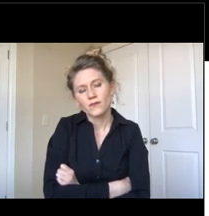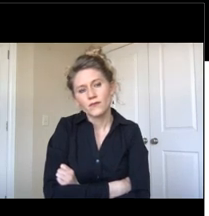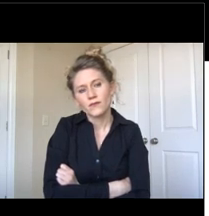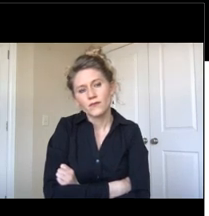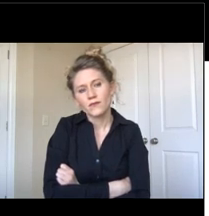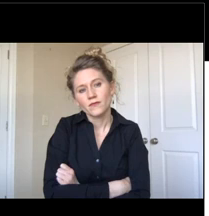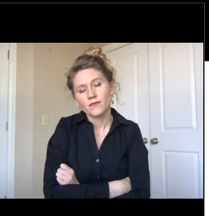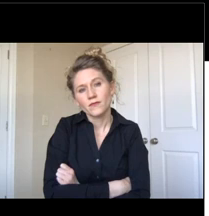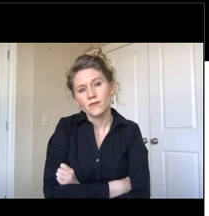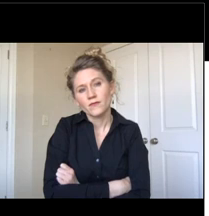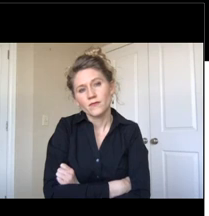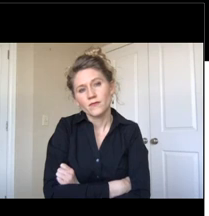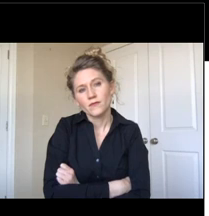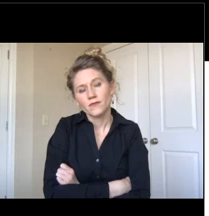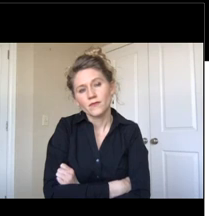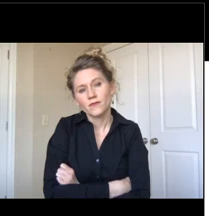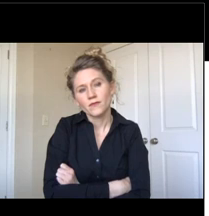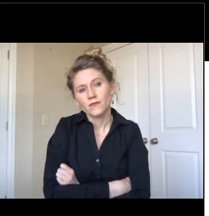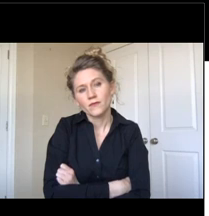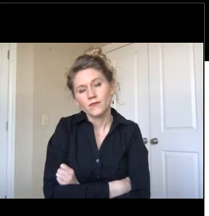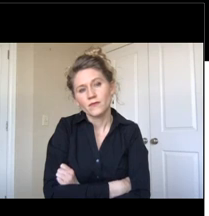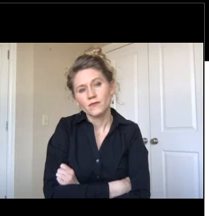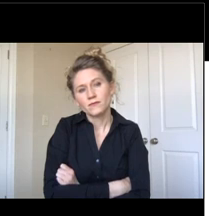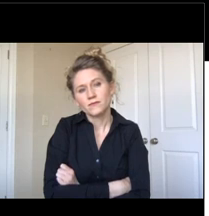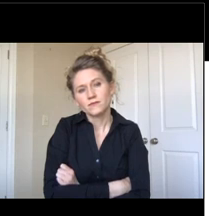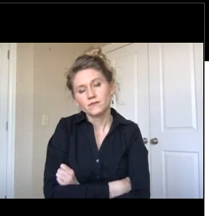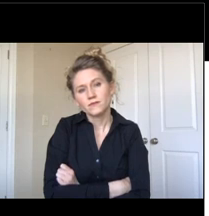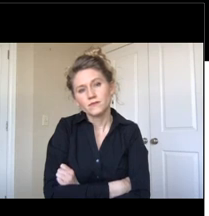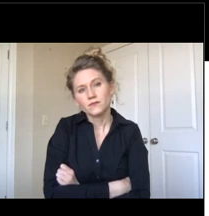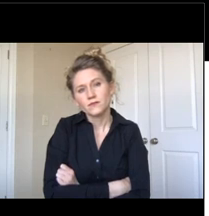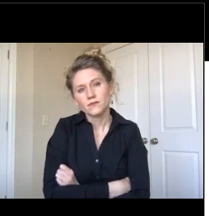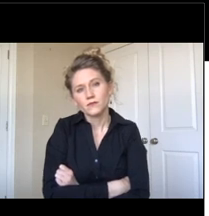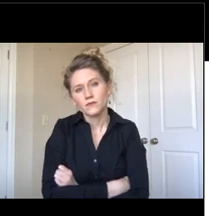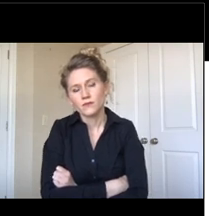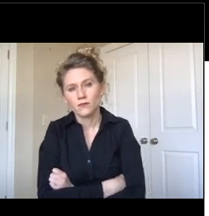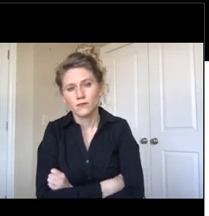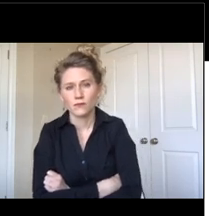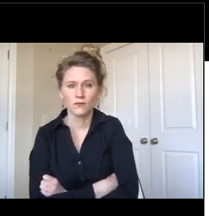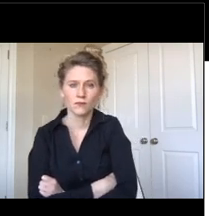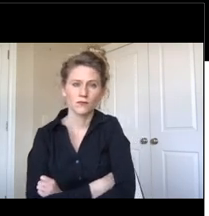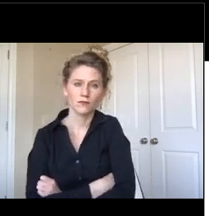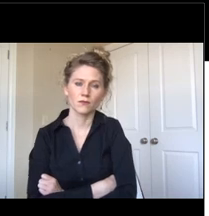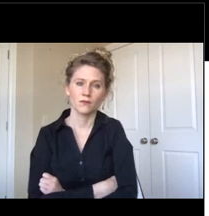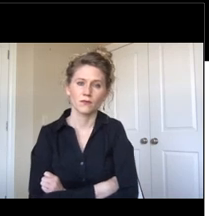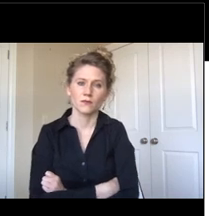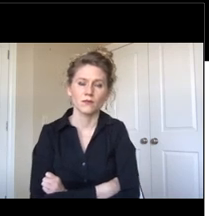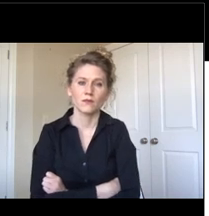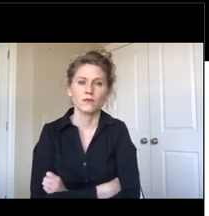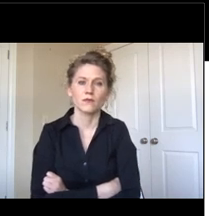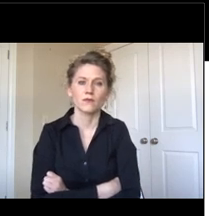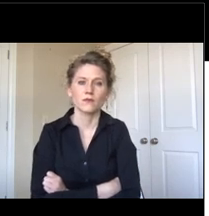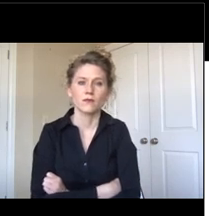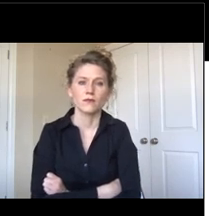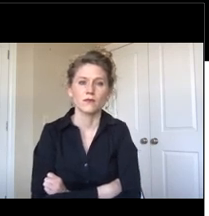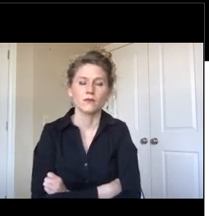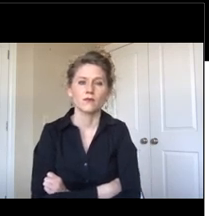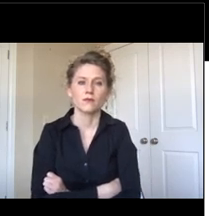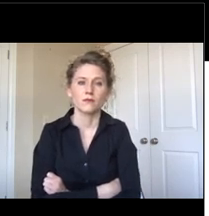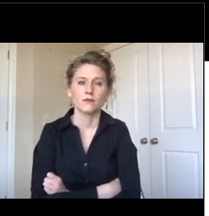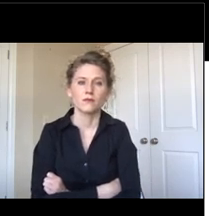when a road has to be totally reconstructed. If you're not going to do a full depth reclamation, maybe an FDR, an RCC is another option. And we just